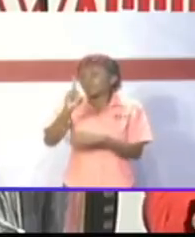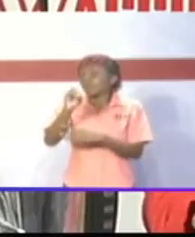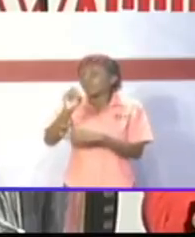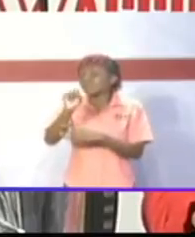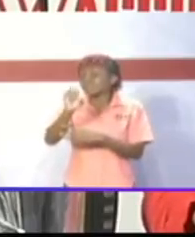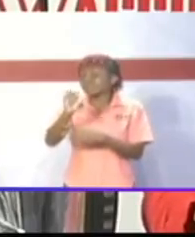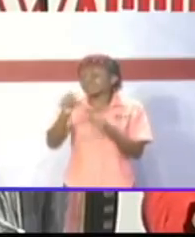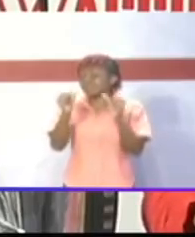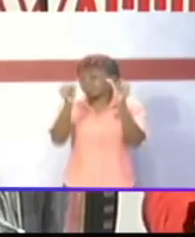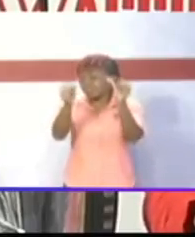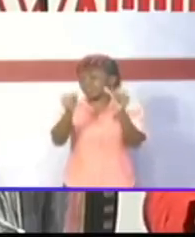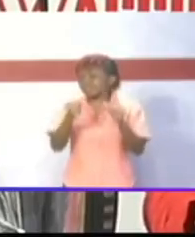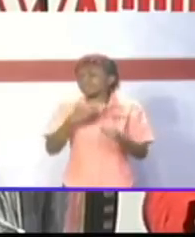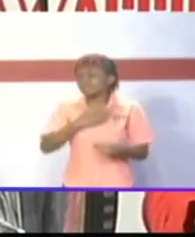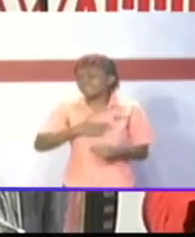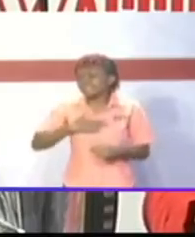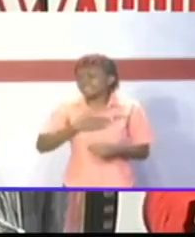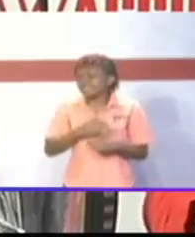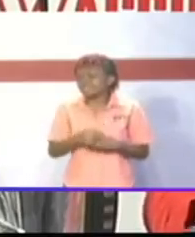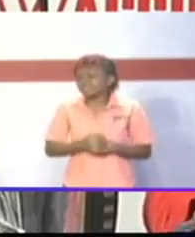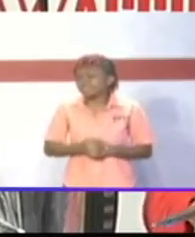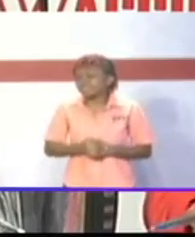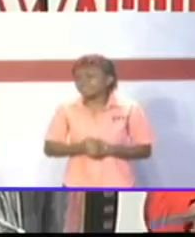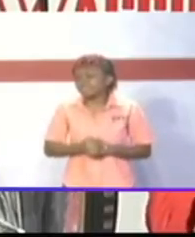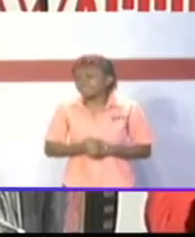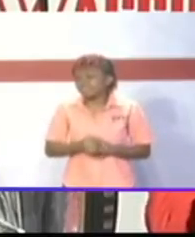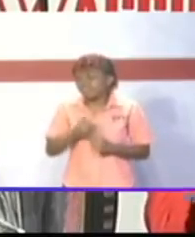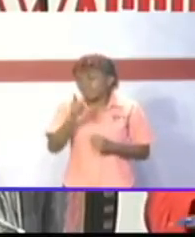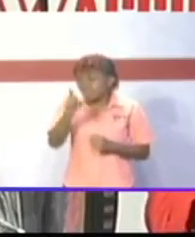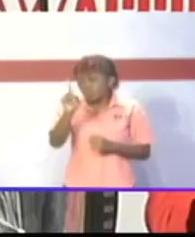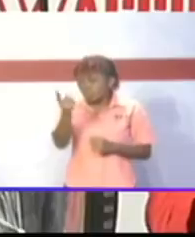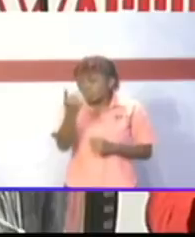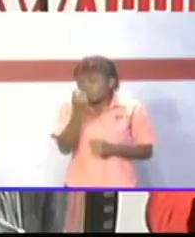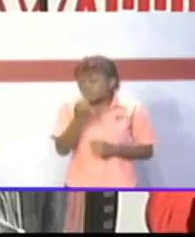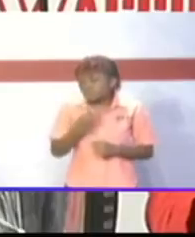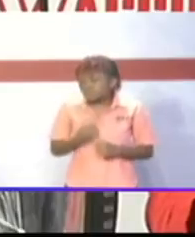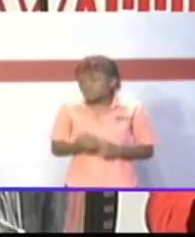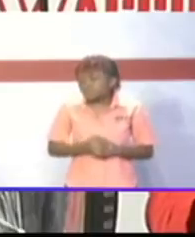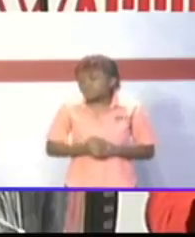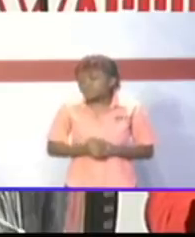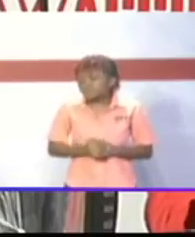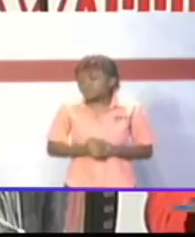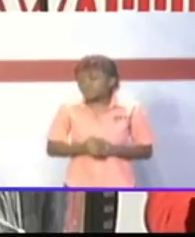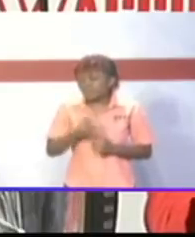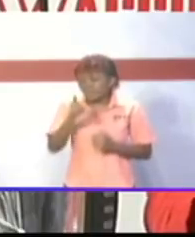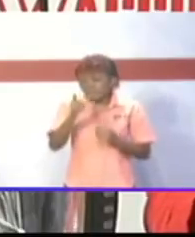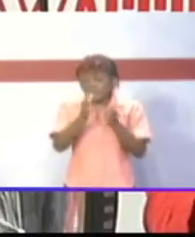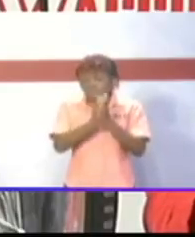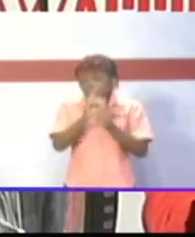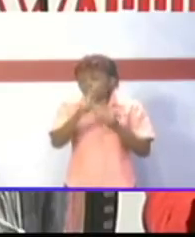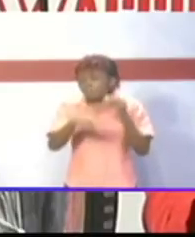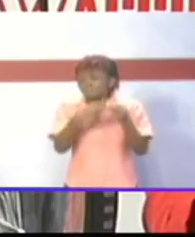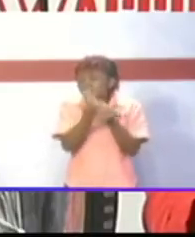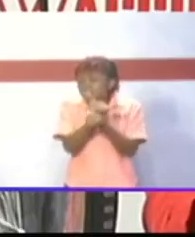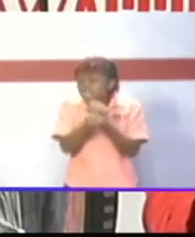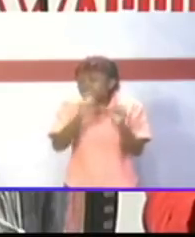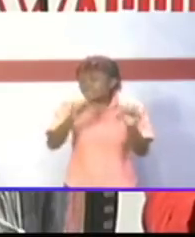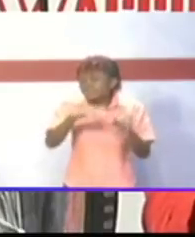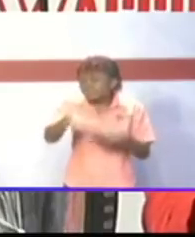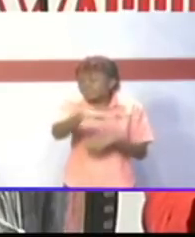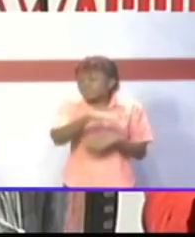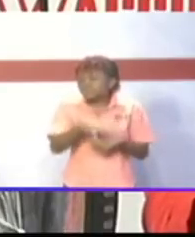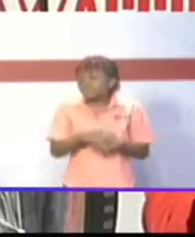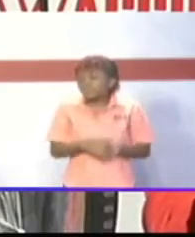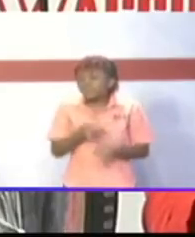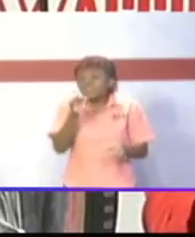to your question, for the purposes of your safe zone, because you asked specifically about that, if you have 2 doses of